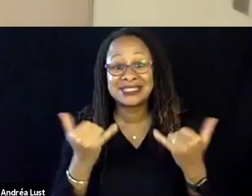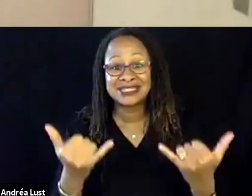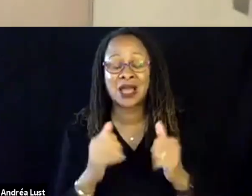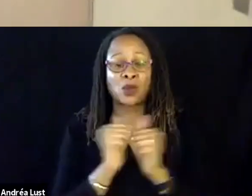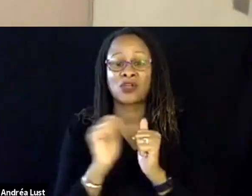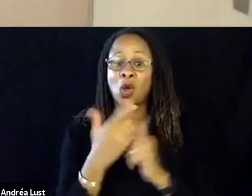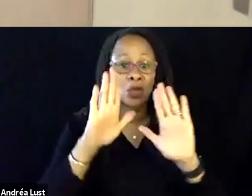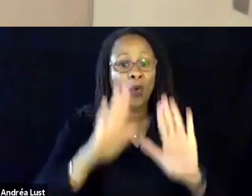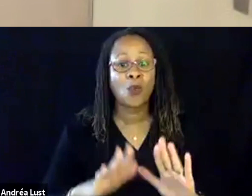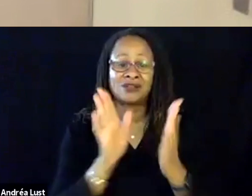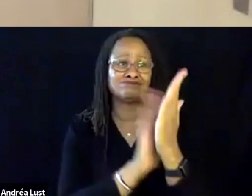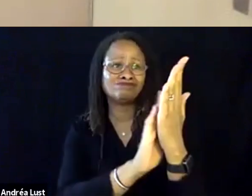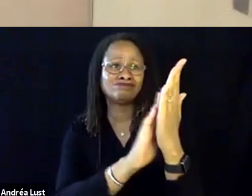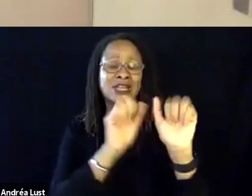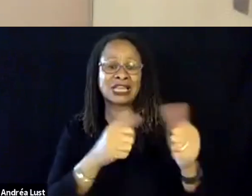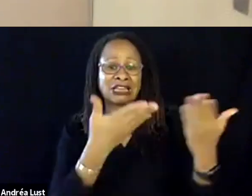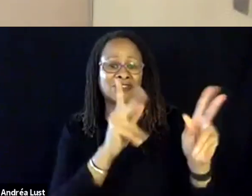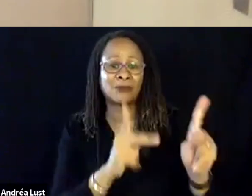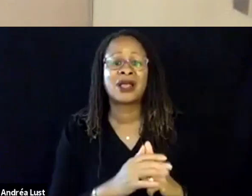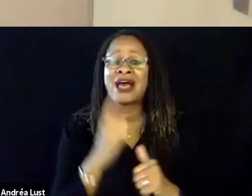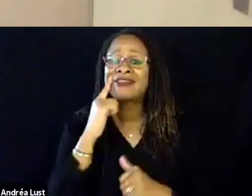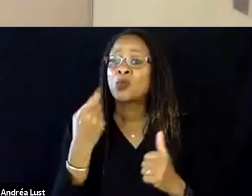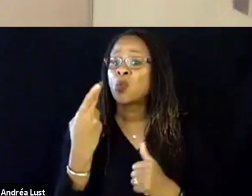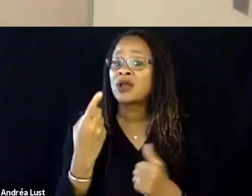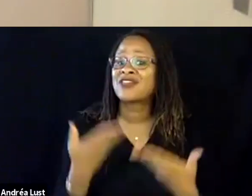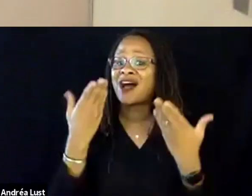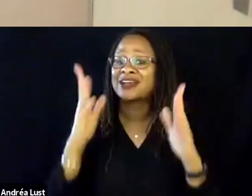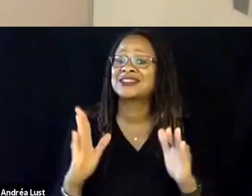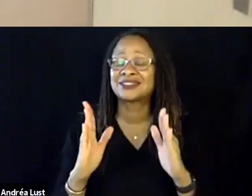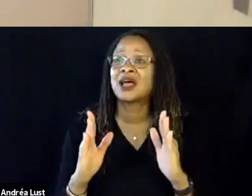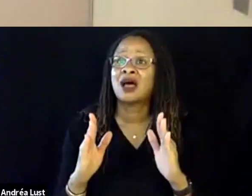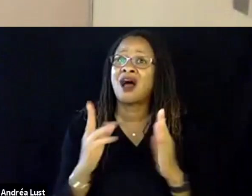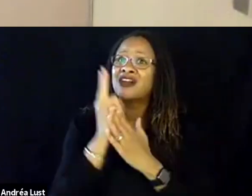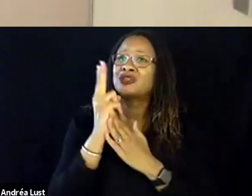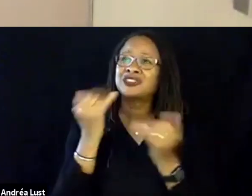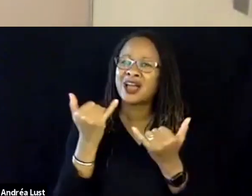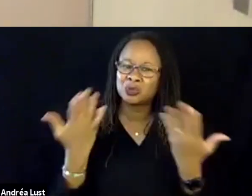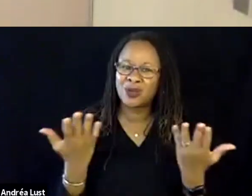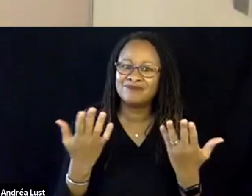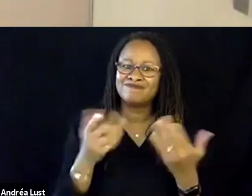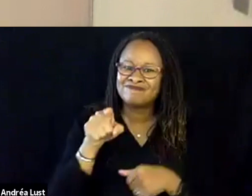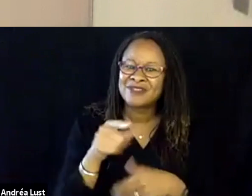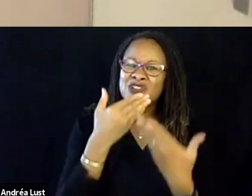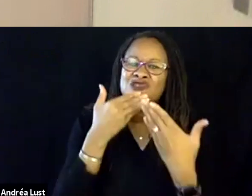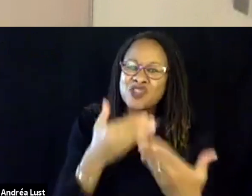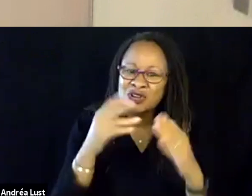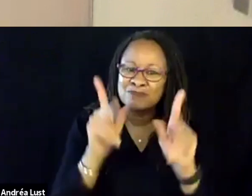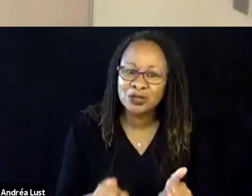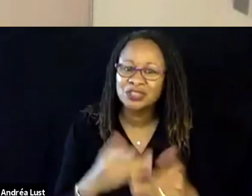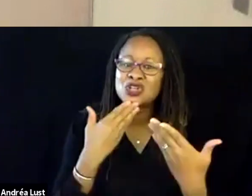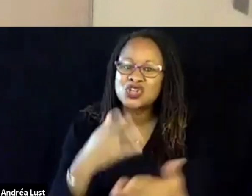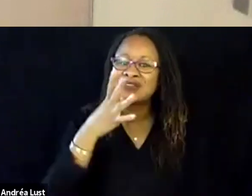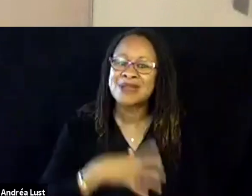wonderful accolades we could give to people, that I think one of the highest honors is to say that they were good. They were good people, good man, good